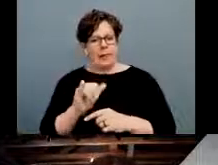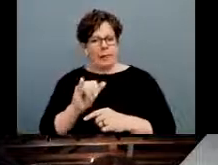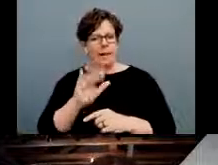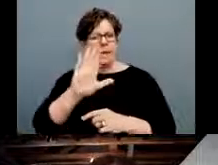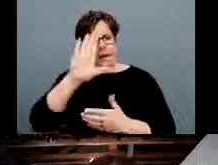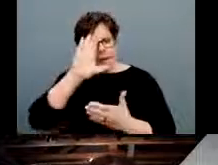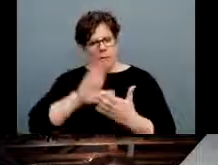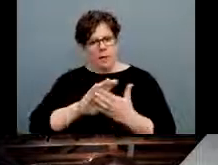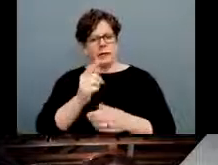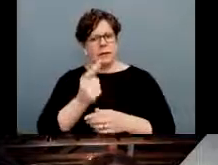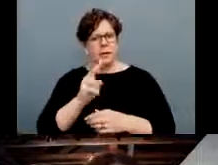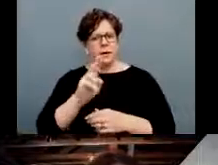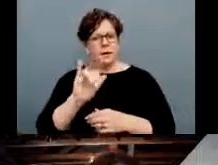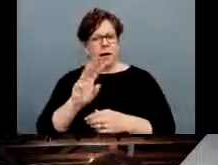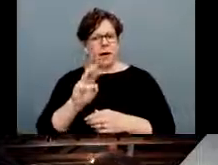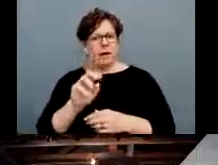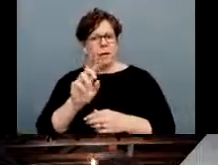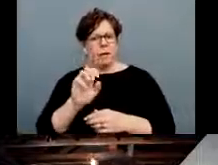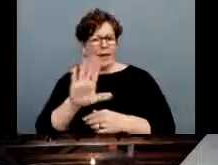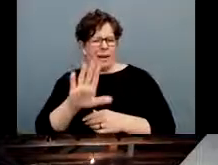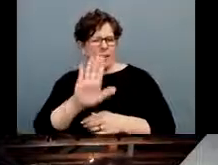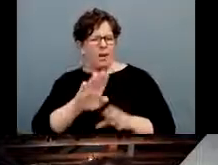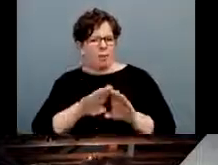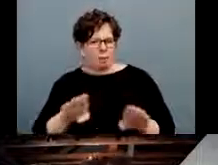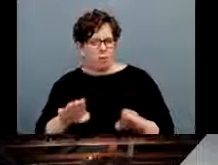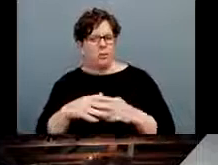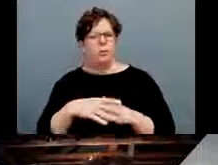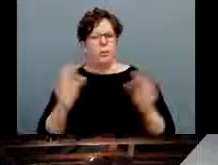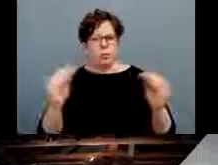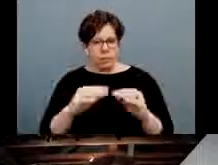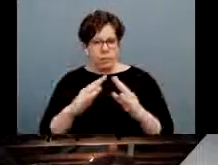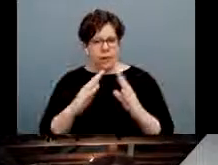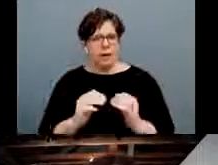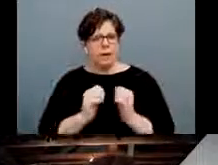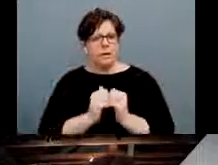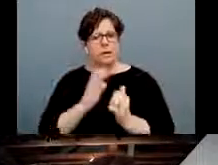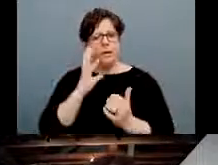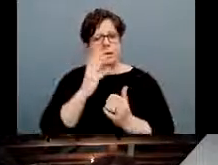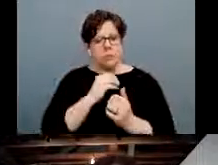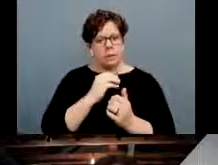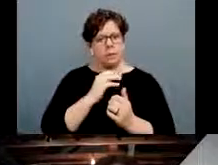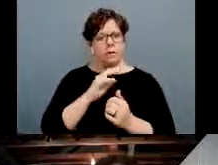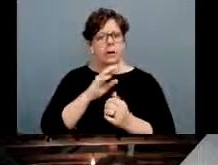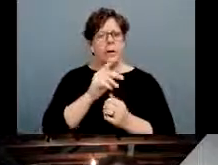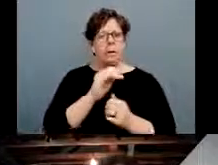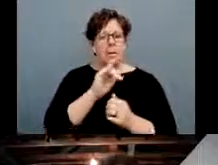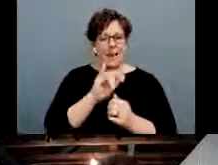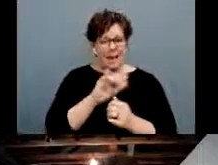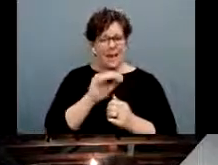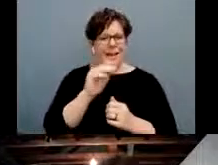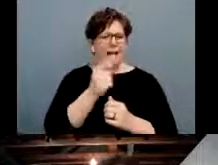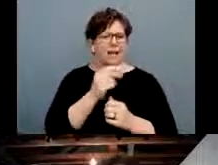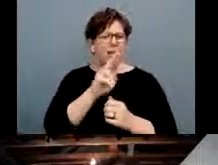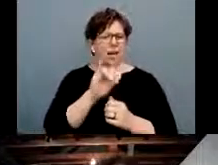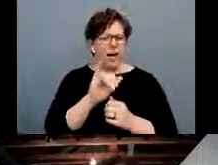their children. So this image on the left shows a lovely picture of Peggy and Guy with their first child. And on the right,